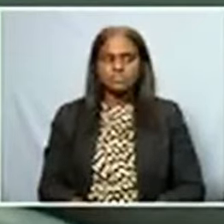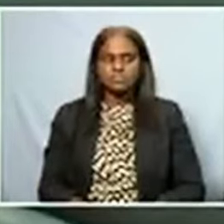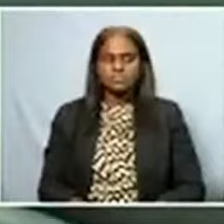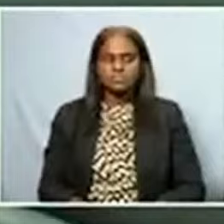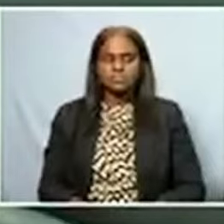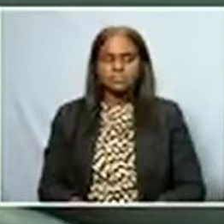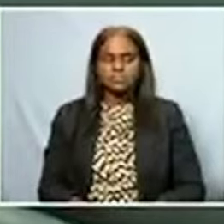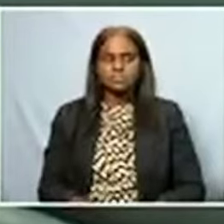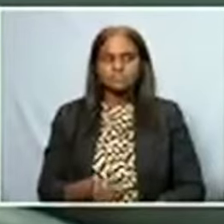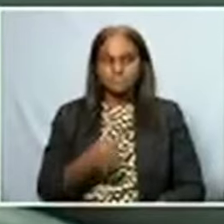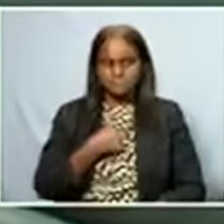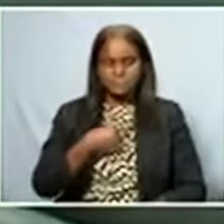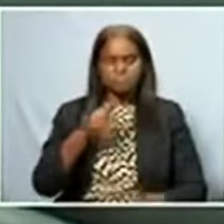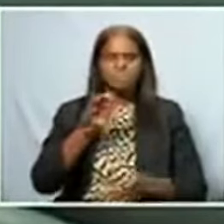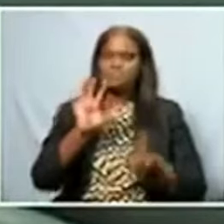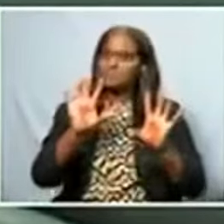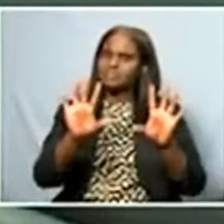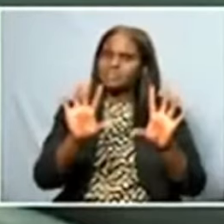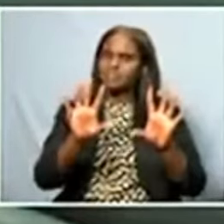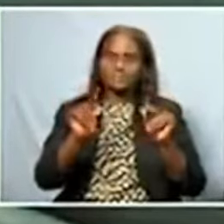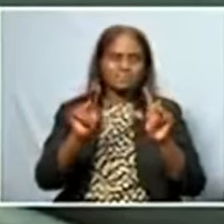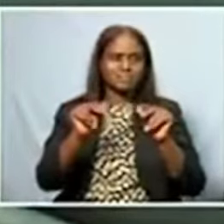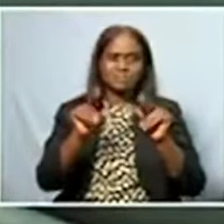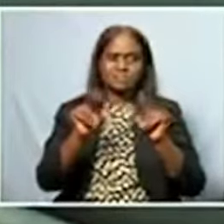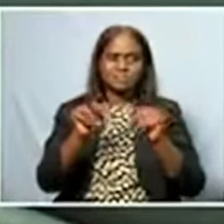Let me explain something.